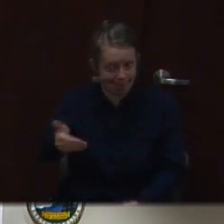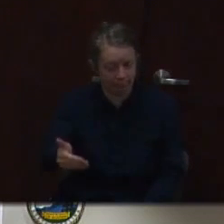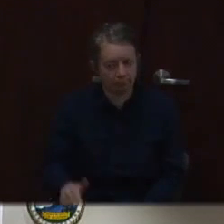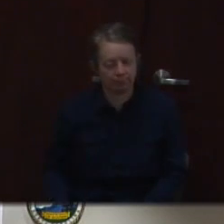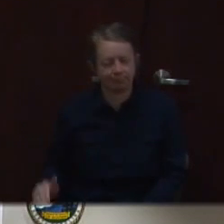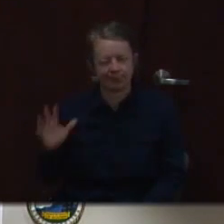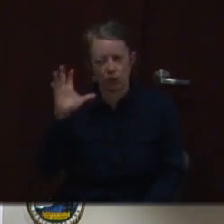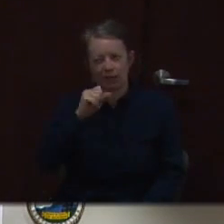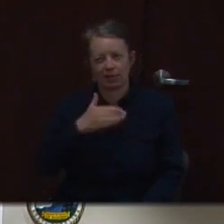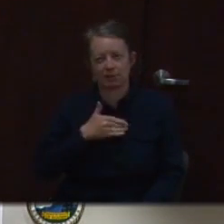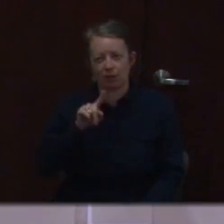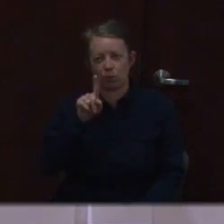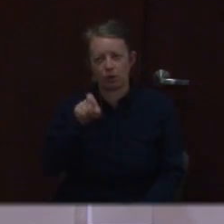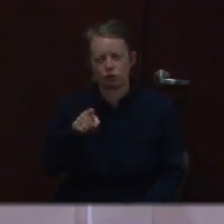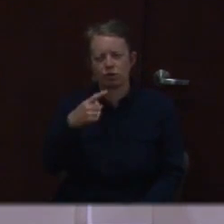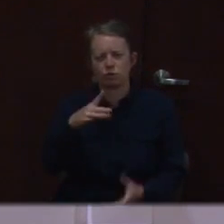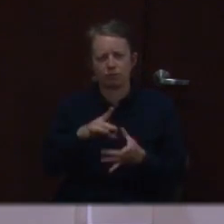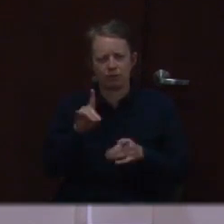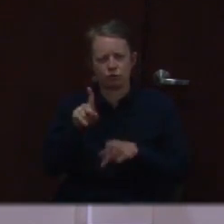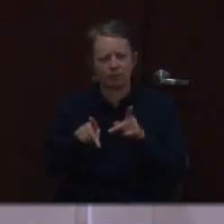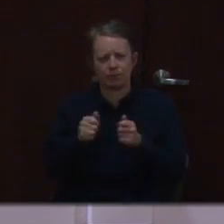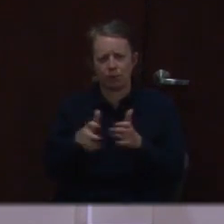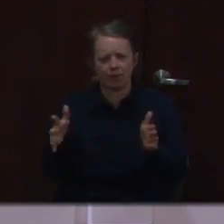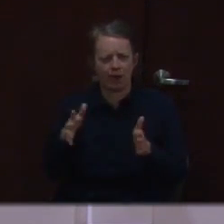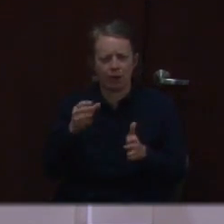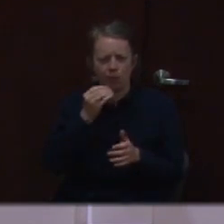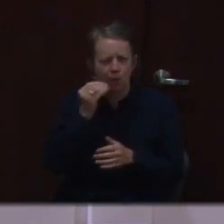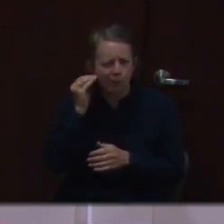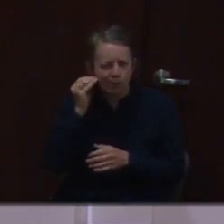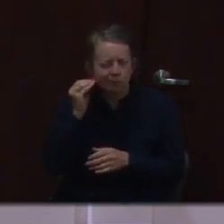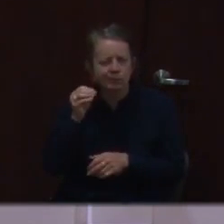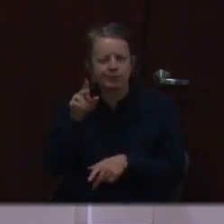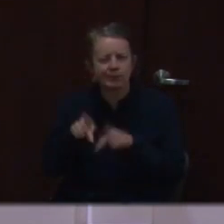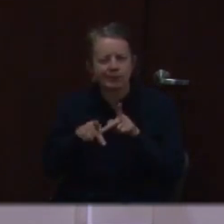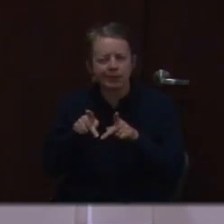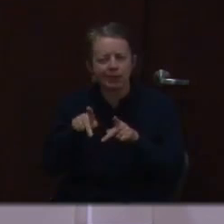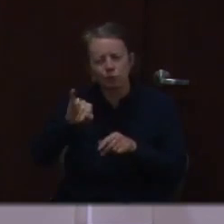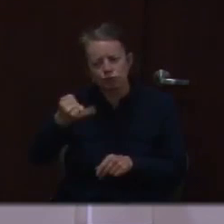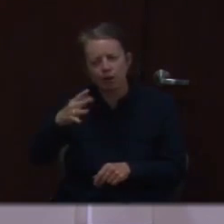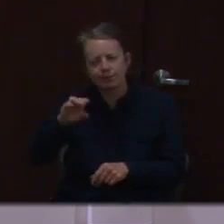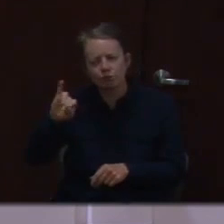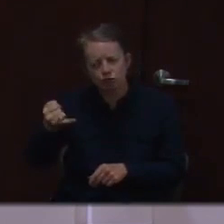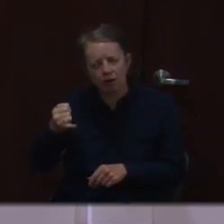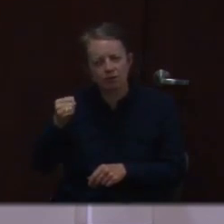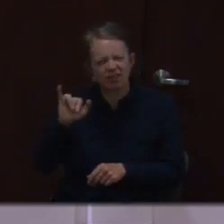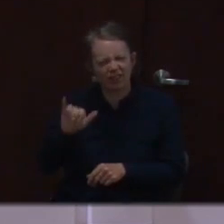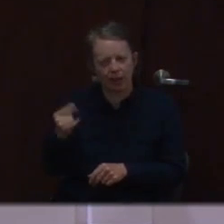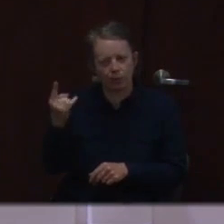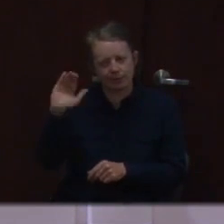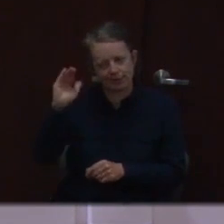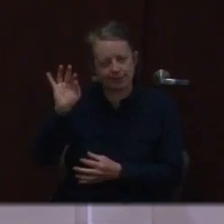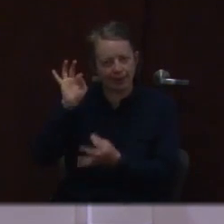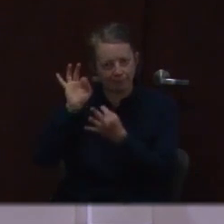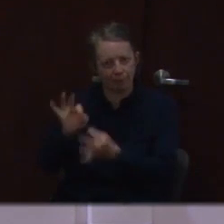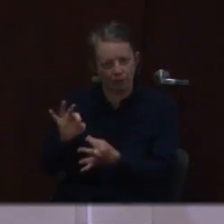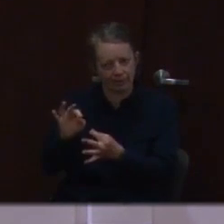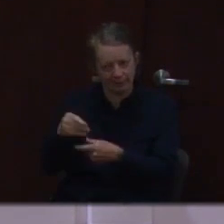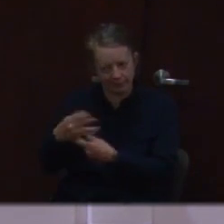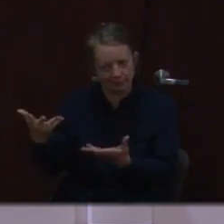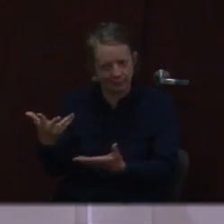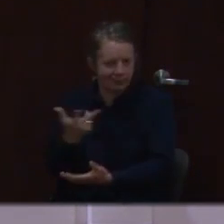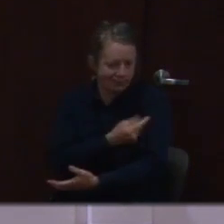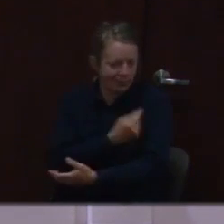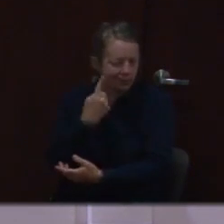is, you mentioned the homeless population and the Johnson & Johnson vaccine. That seemed like the ideal vaccine to me for that population. And